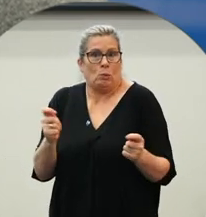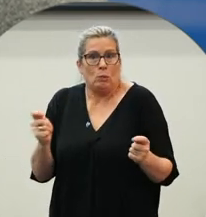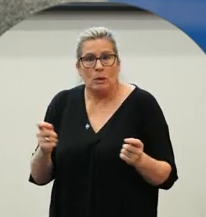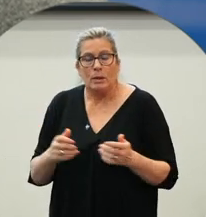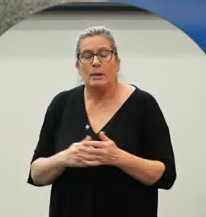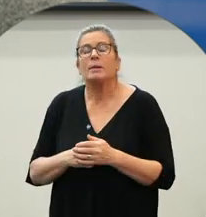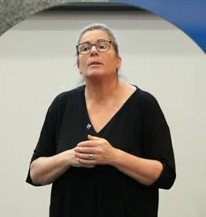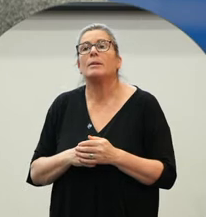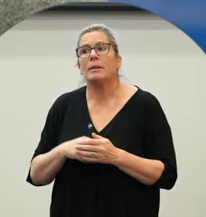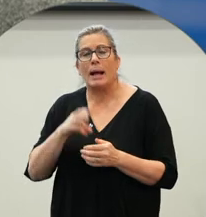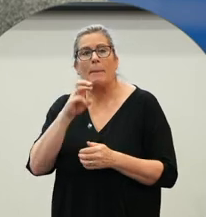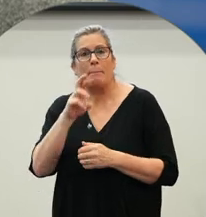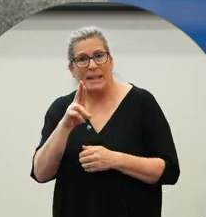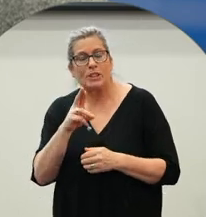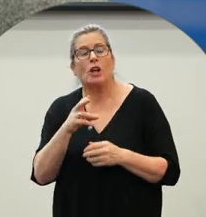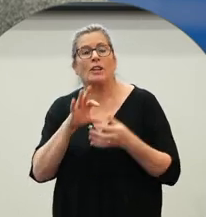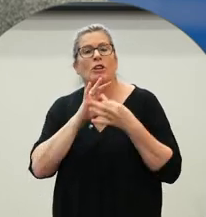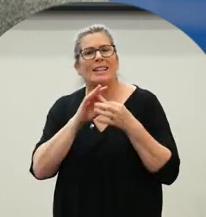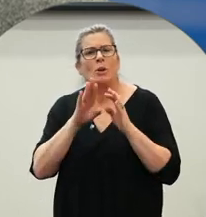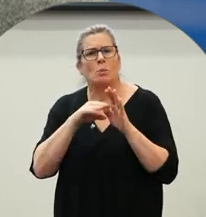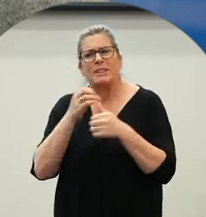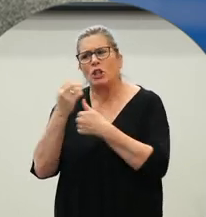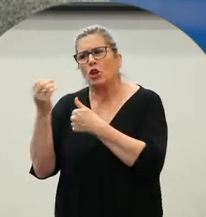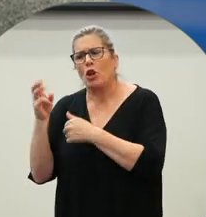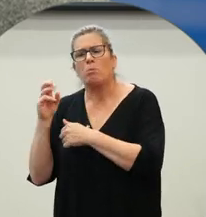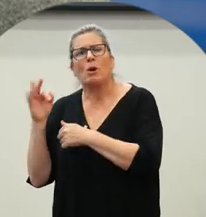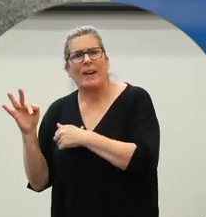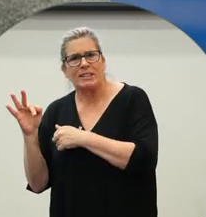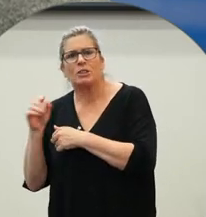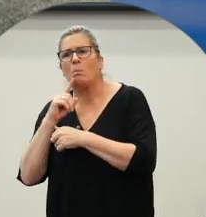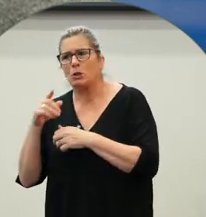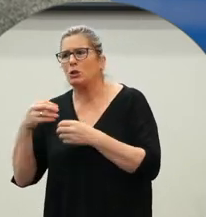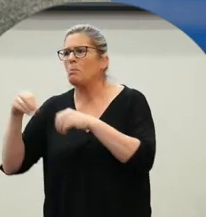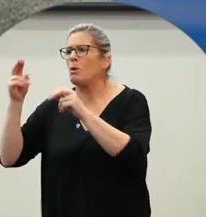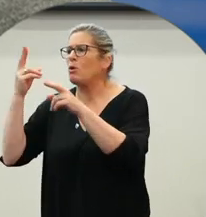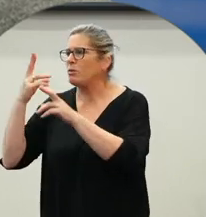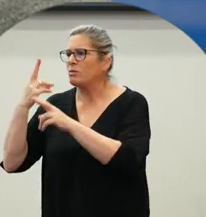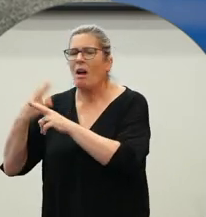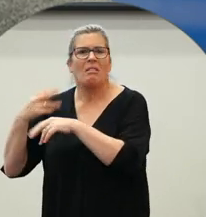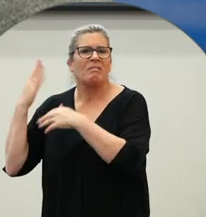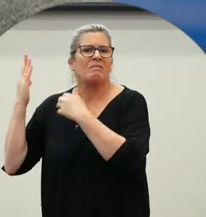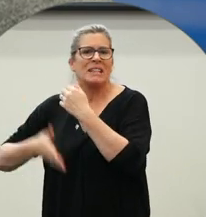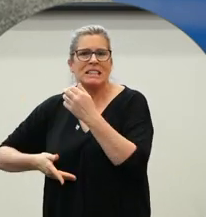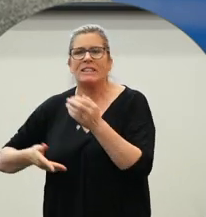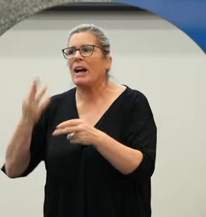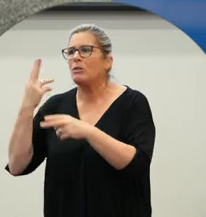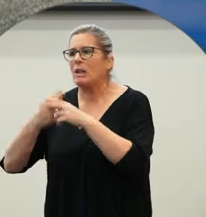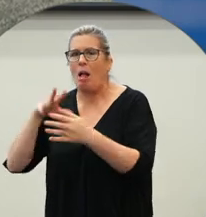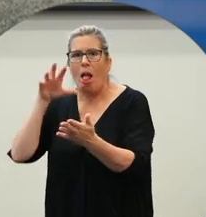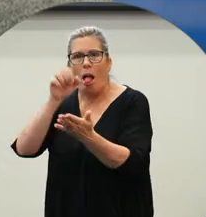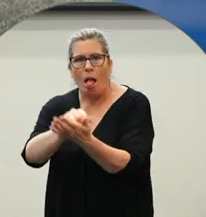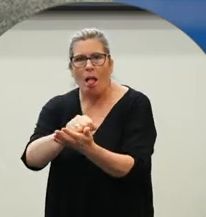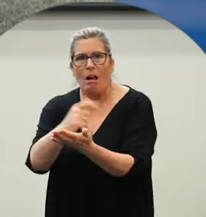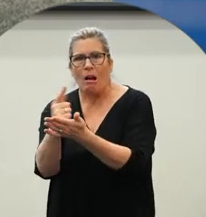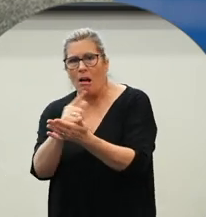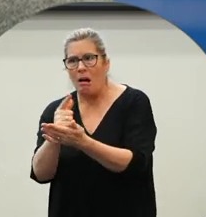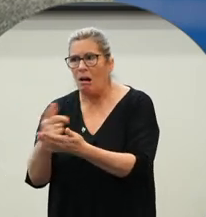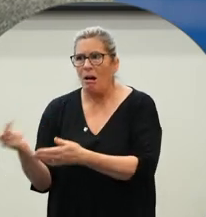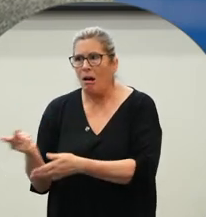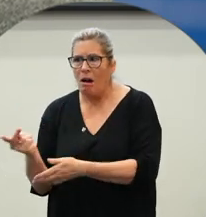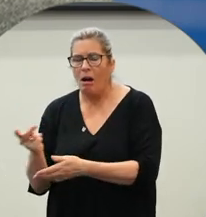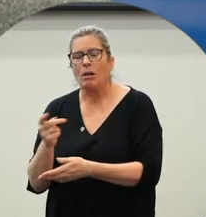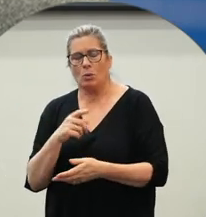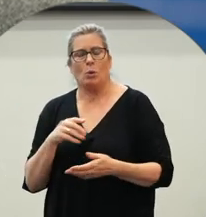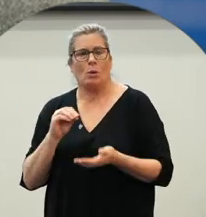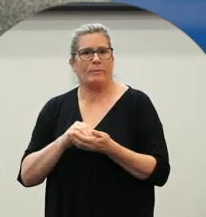actually Peter had been in a relationship with another professor who had since been moved on once their relationship had been discovered. So they had to keep it